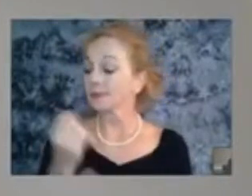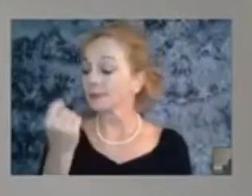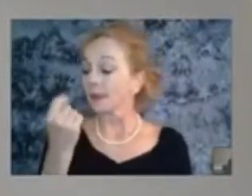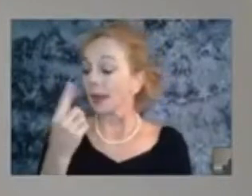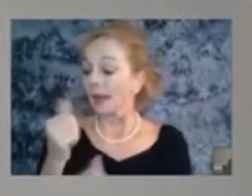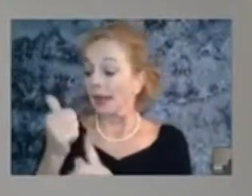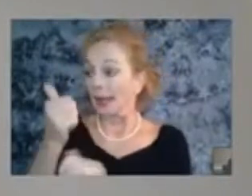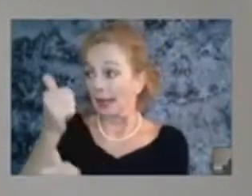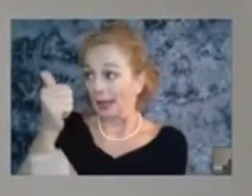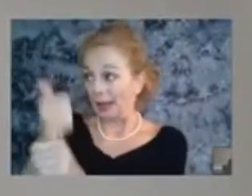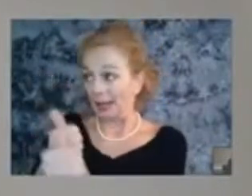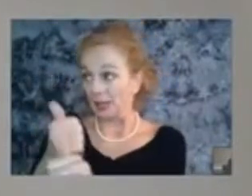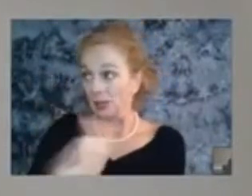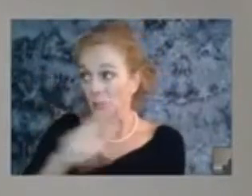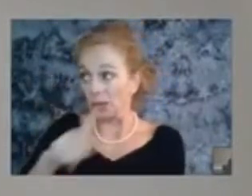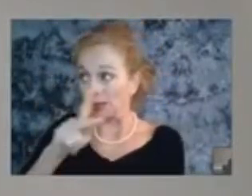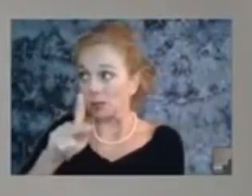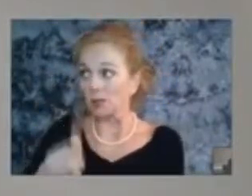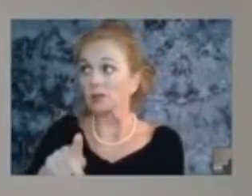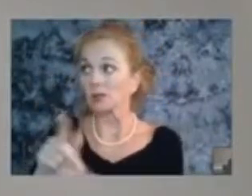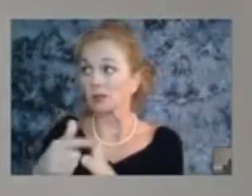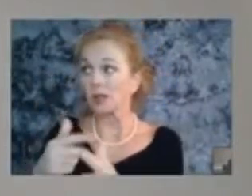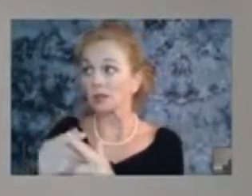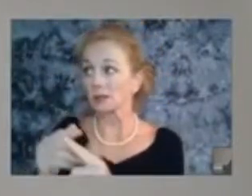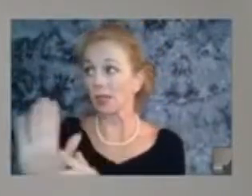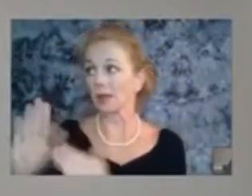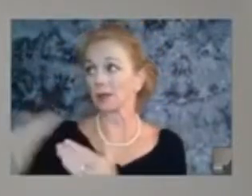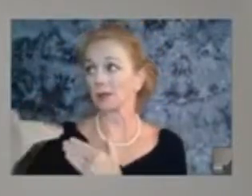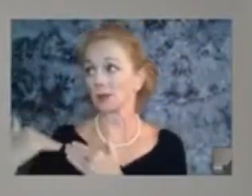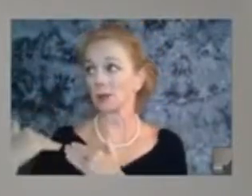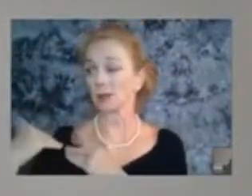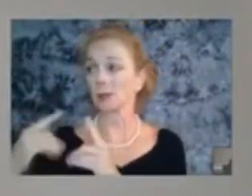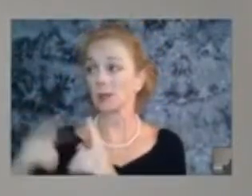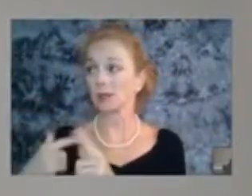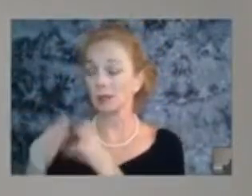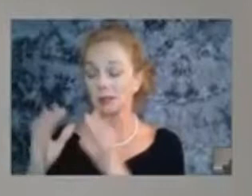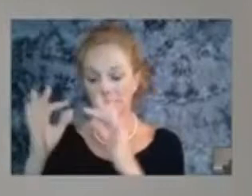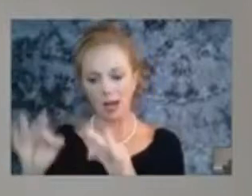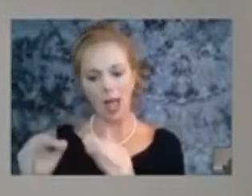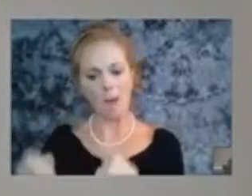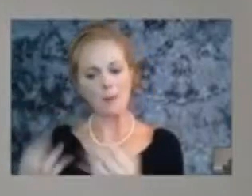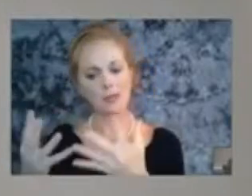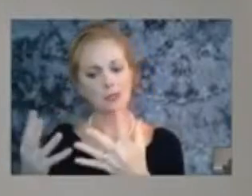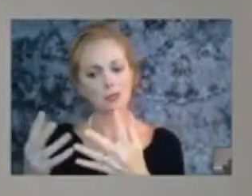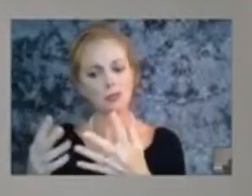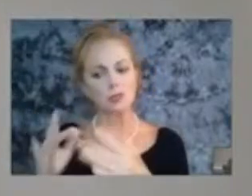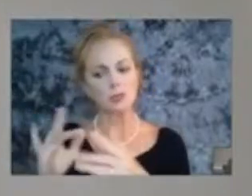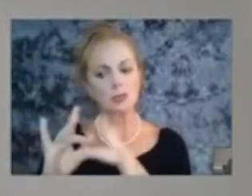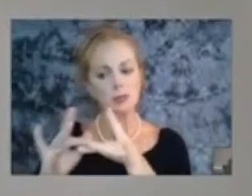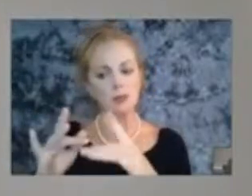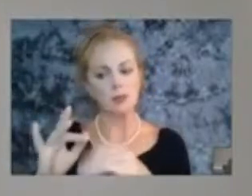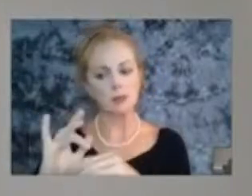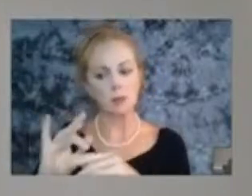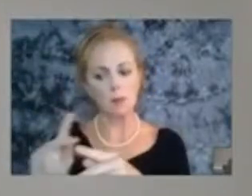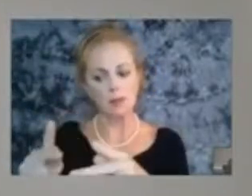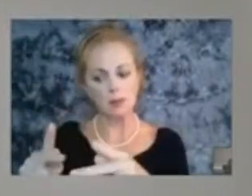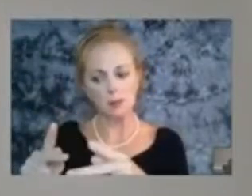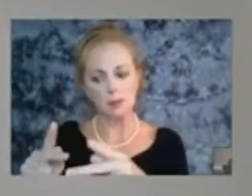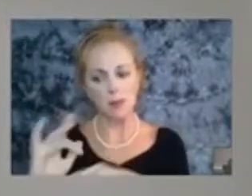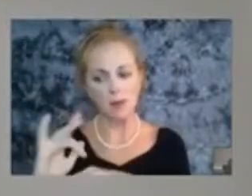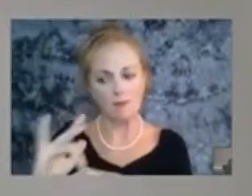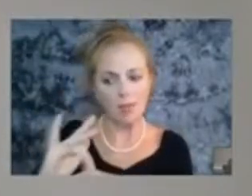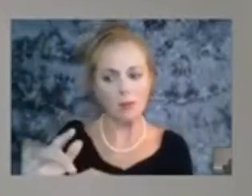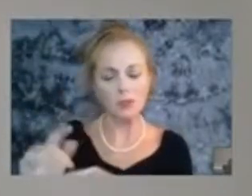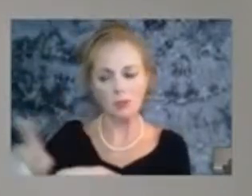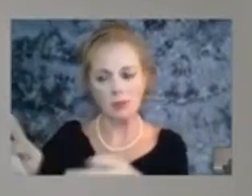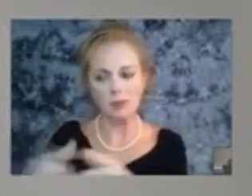place to be able to provide these services. And when you look at it globally, it's interesting because the maximum impact at some schools is so low, it's in the